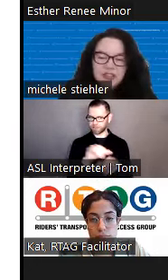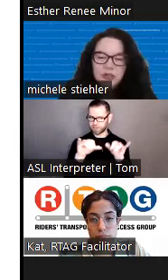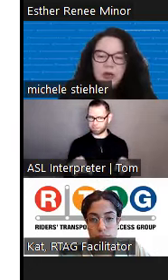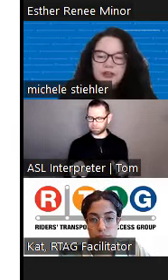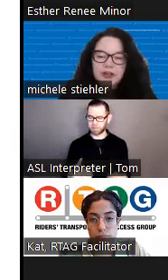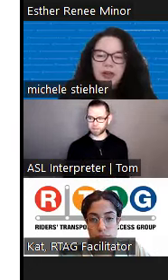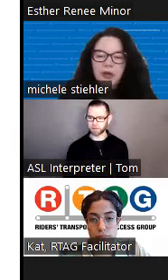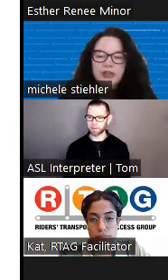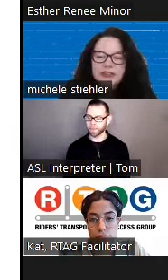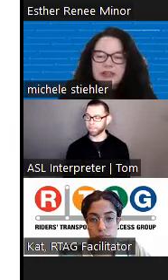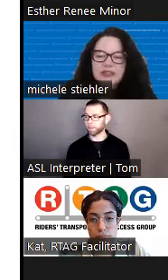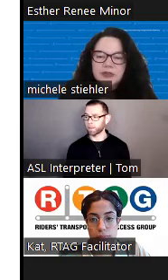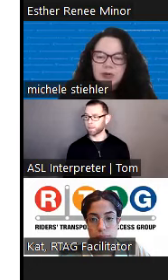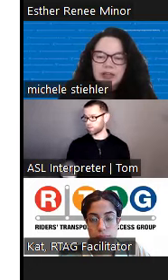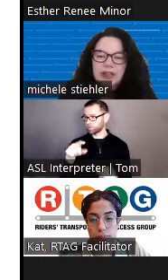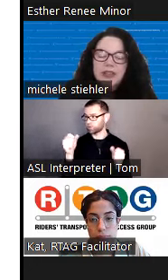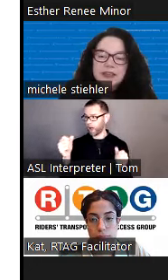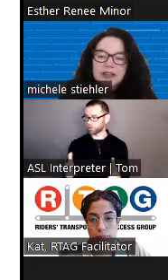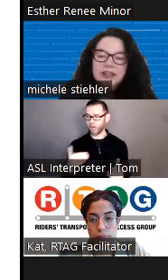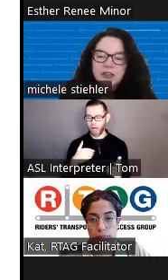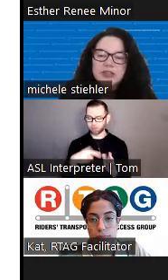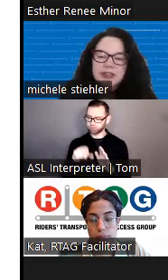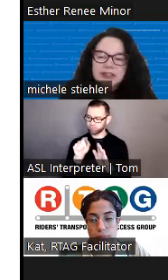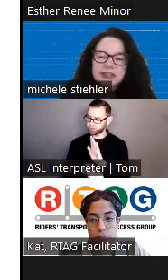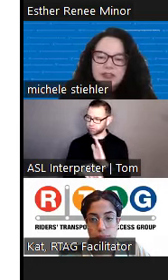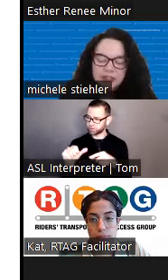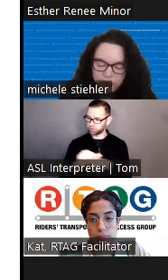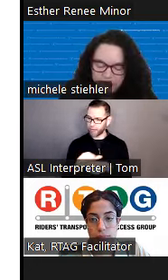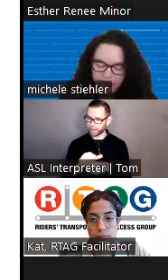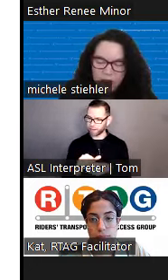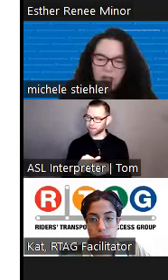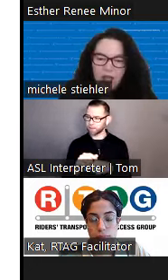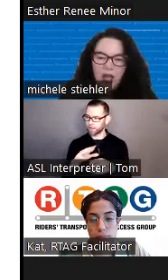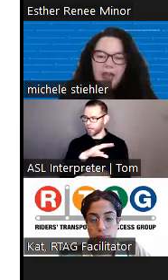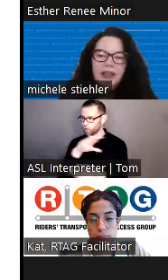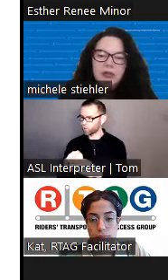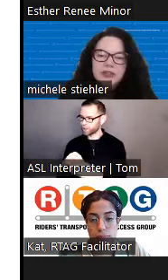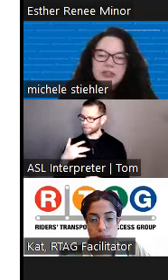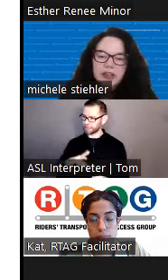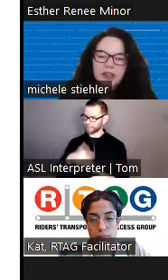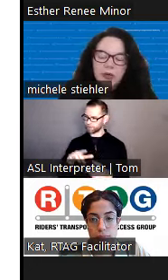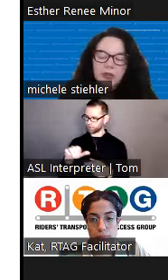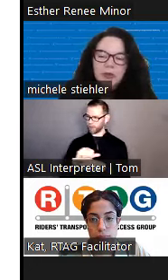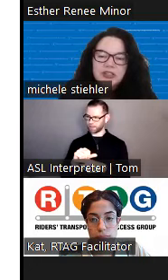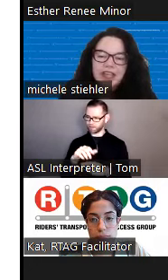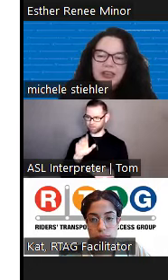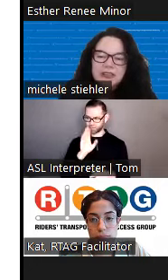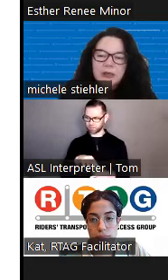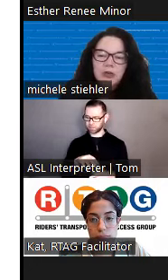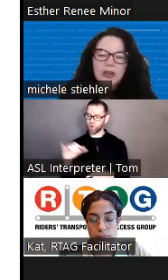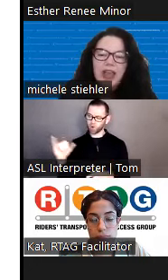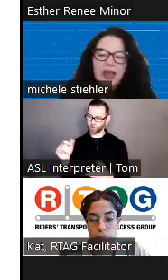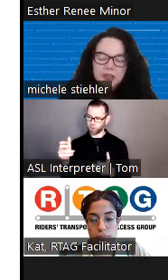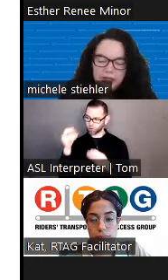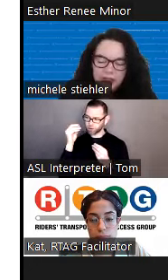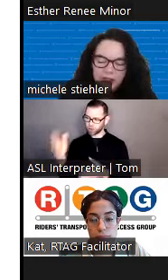They do undergo extensive training, and that does include sensitivity training. I can also tell you that we're taking a deeper